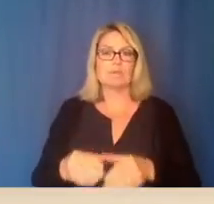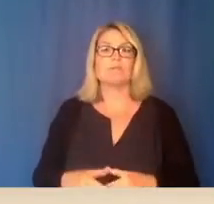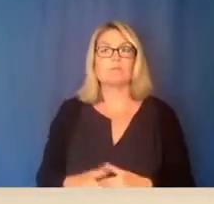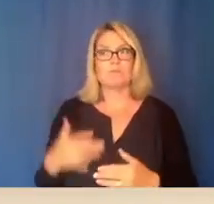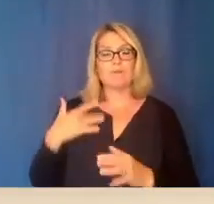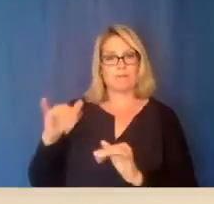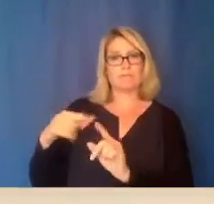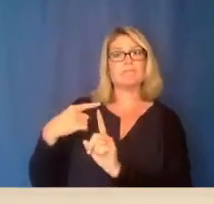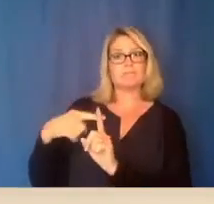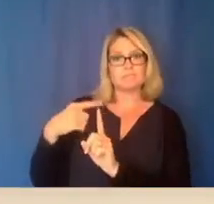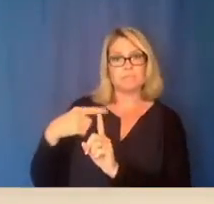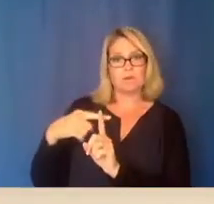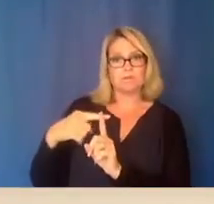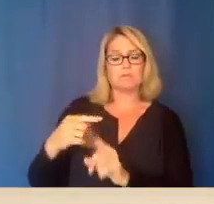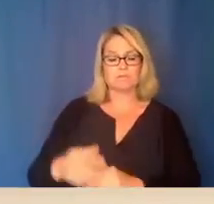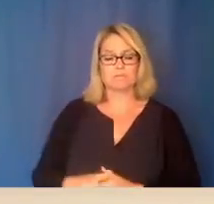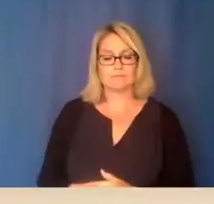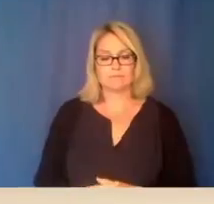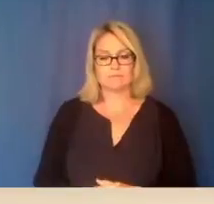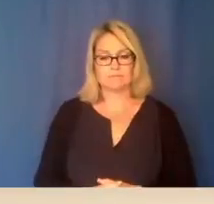announcement,